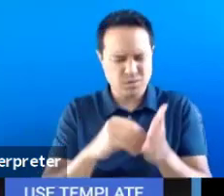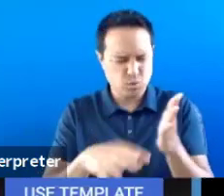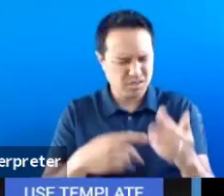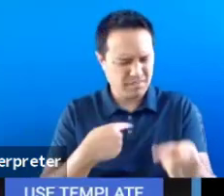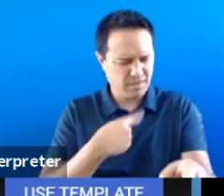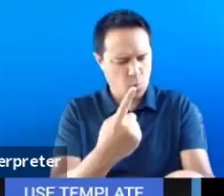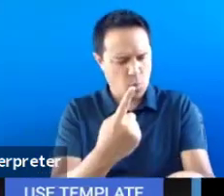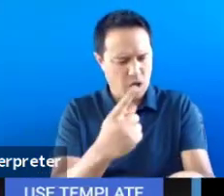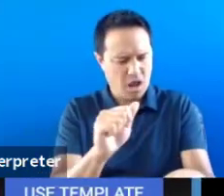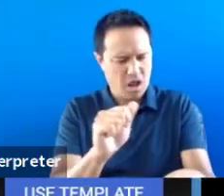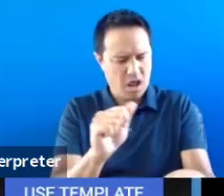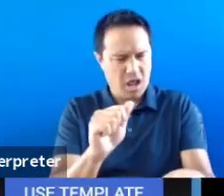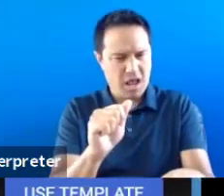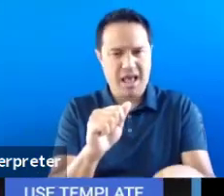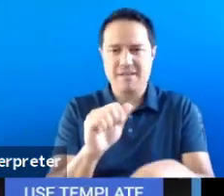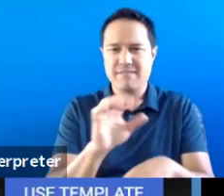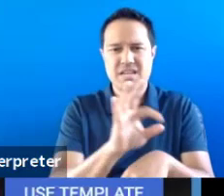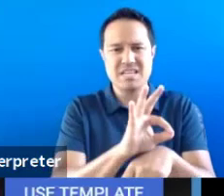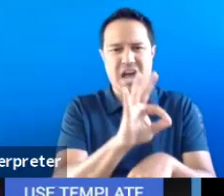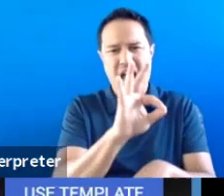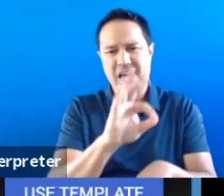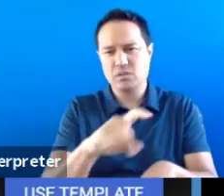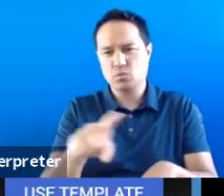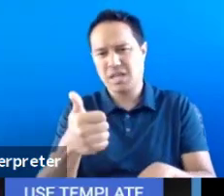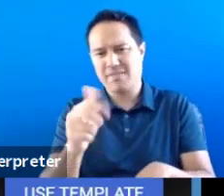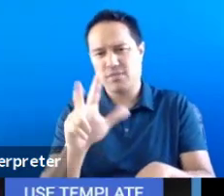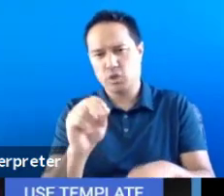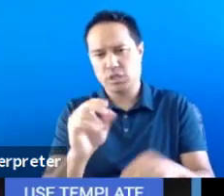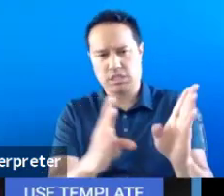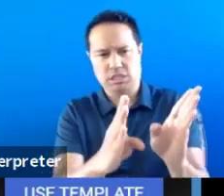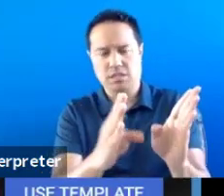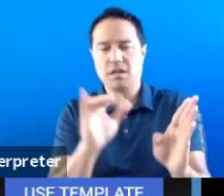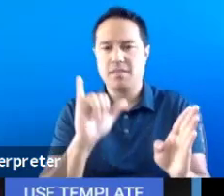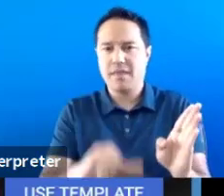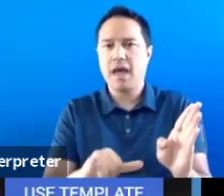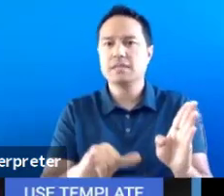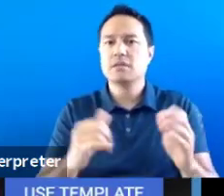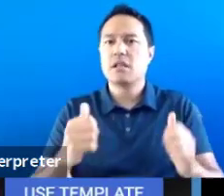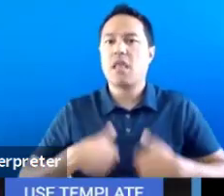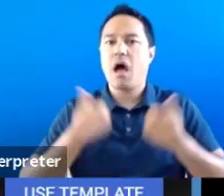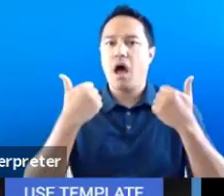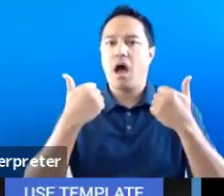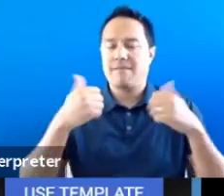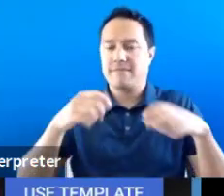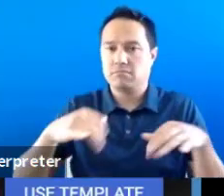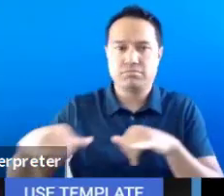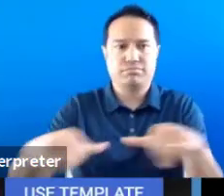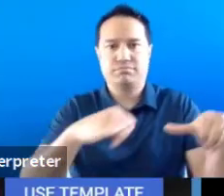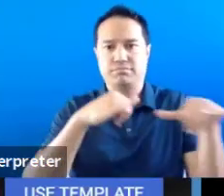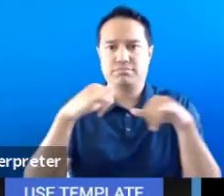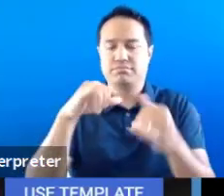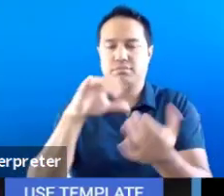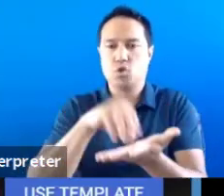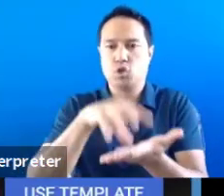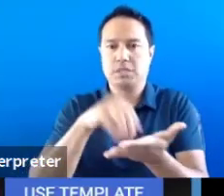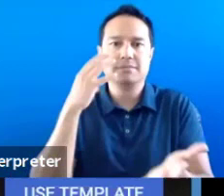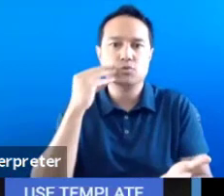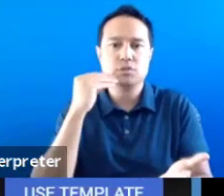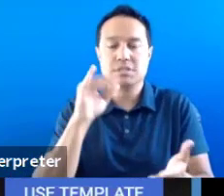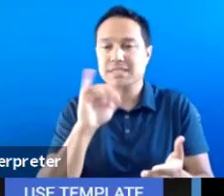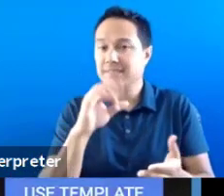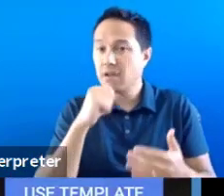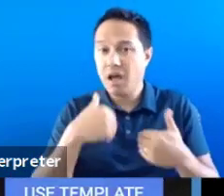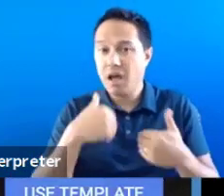and they're meeting online at that time. So that would be a live, synchronous learning experience. But if you're not doing that, then I would just give some guidelines